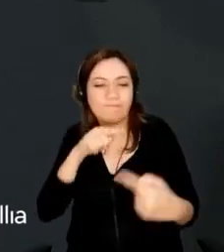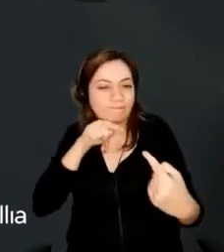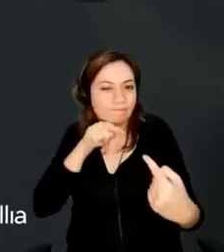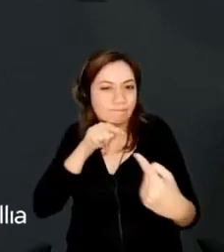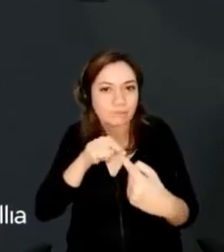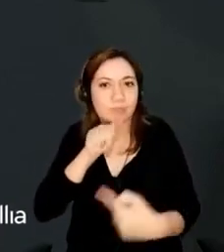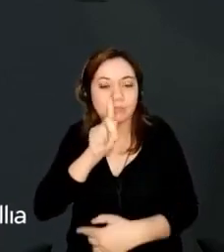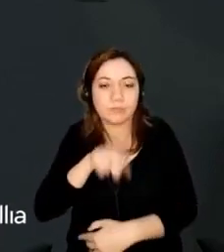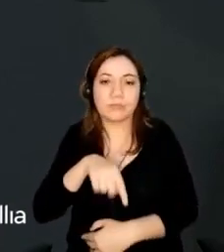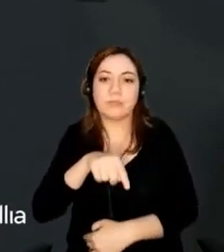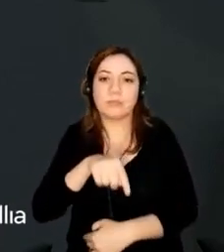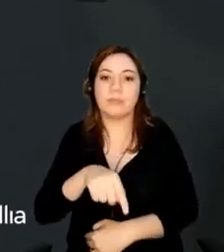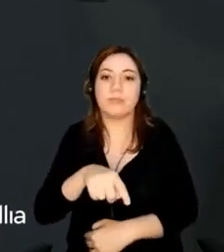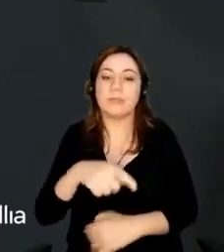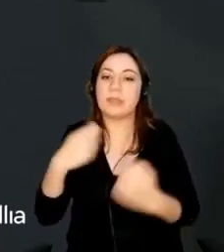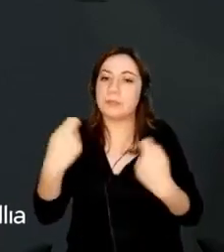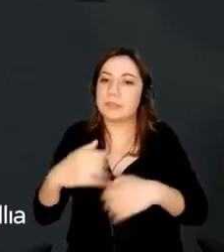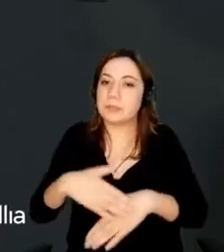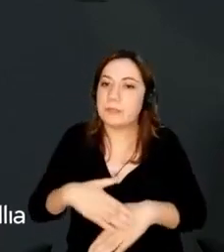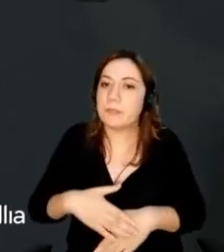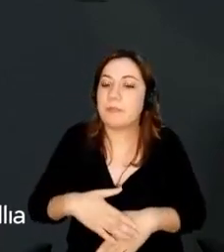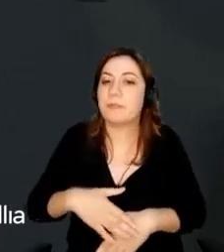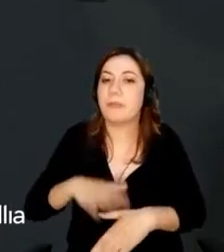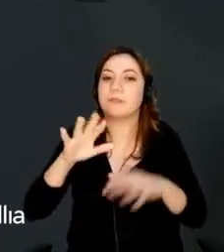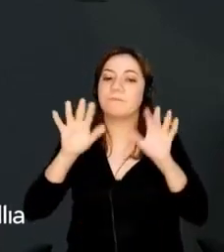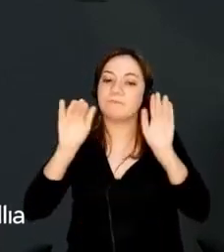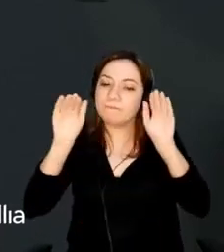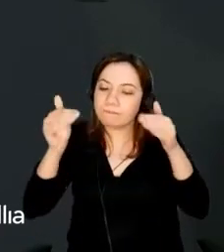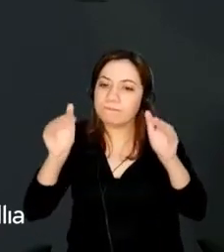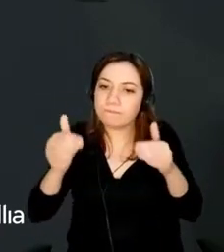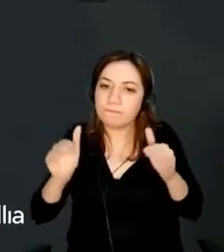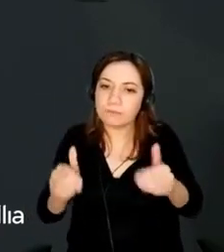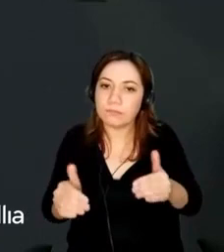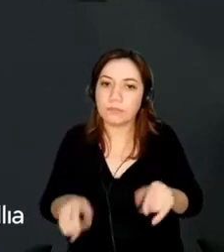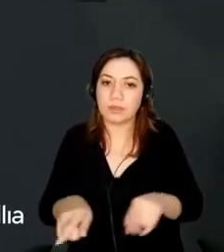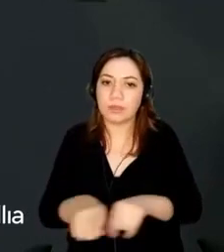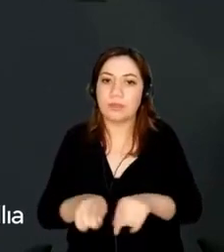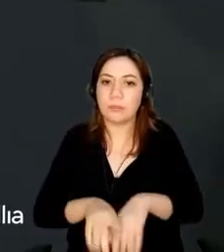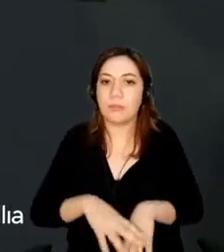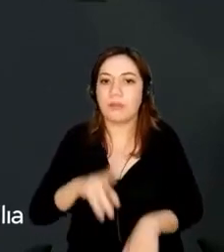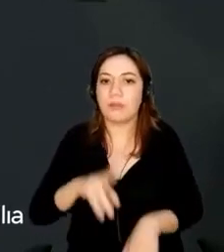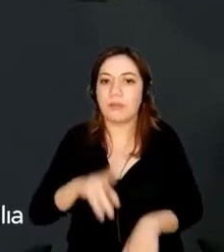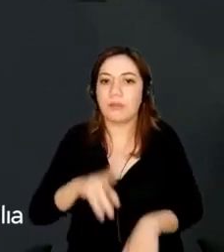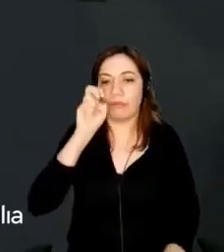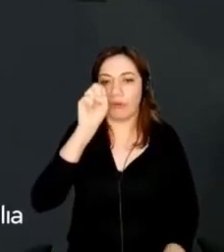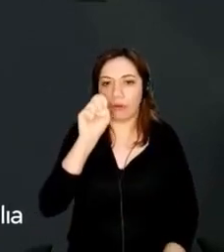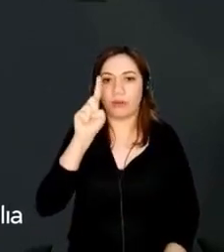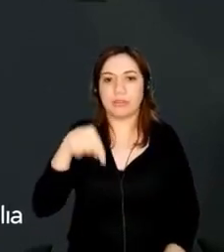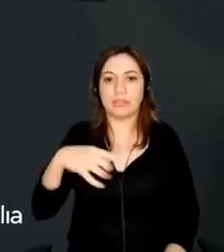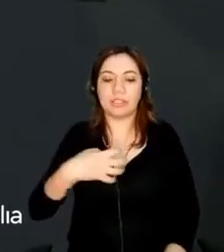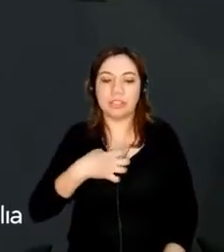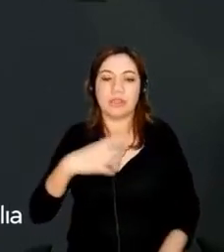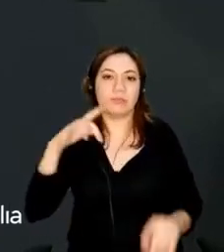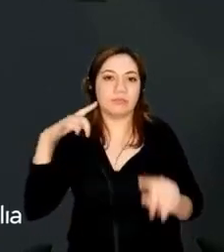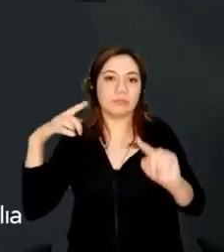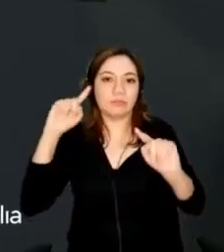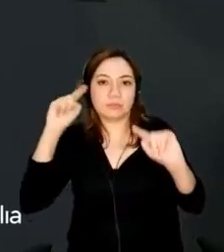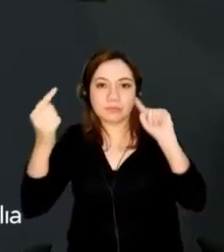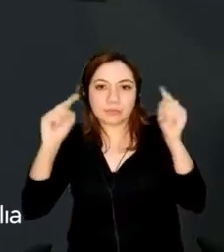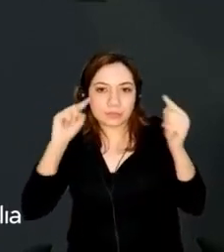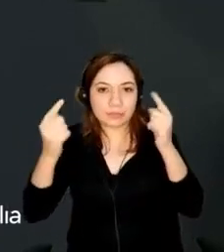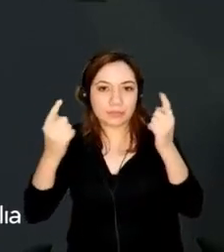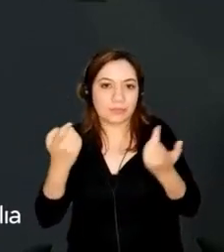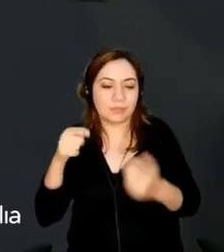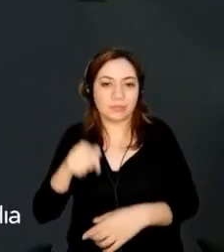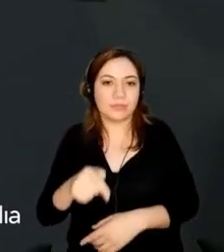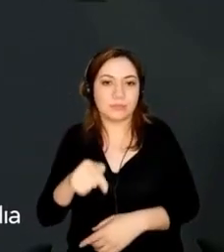very specific and very intense, you know, creation of content. And it's one of the